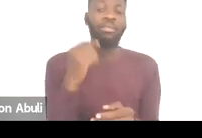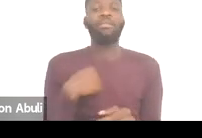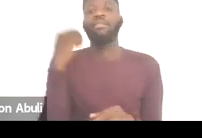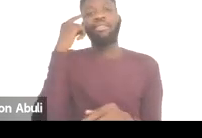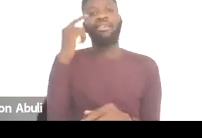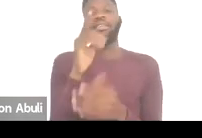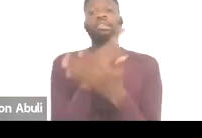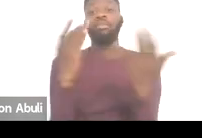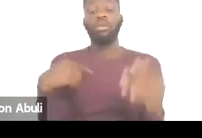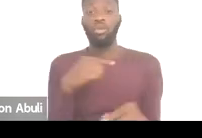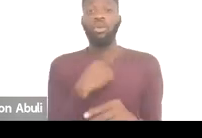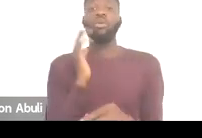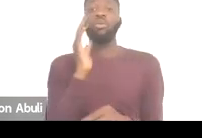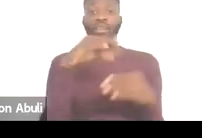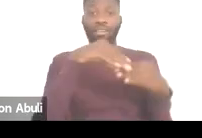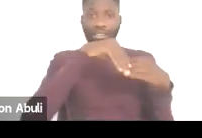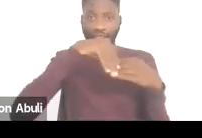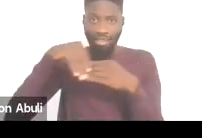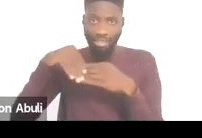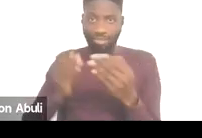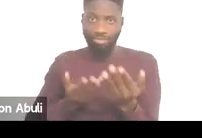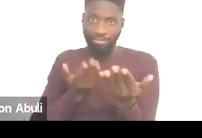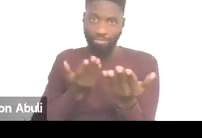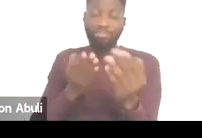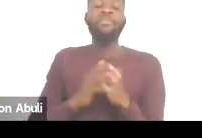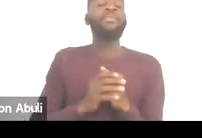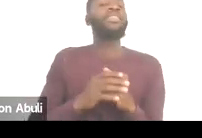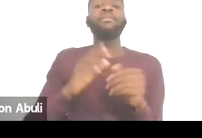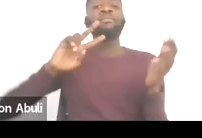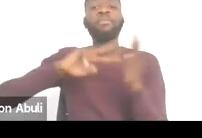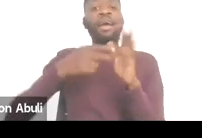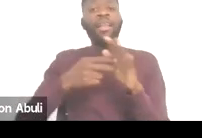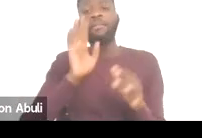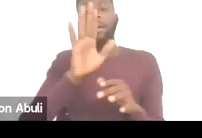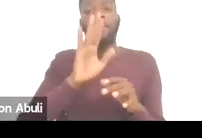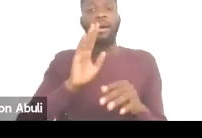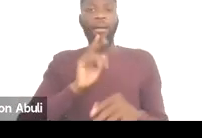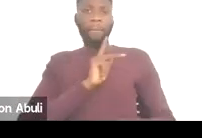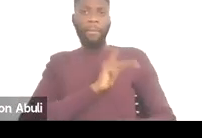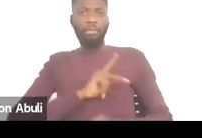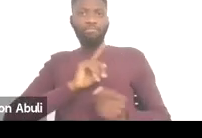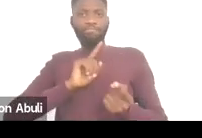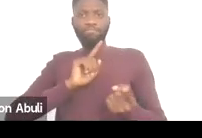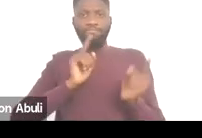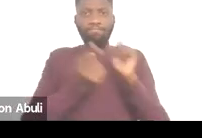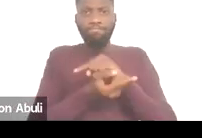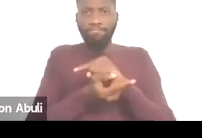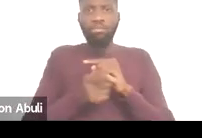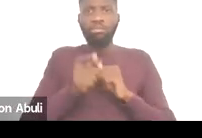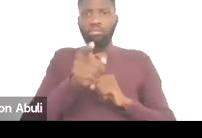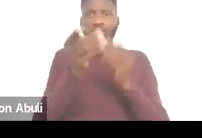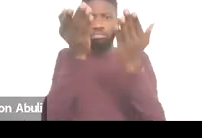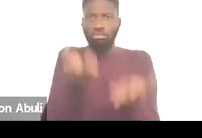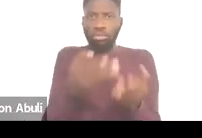maybe guide you through. They're not, it doesn't mean you change your personality or who you are so that